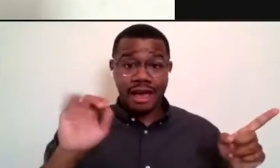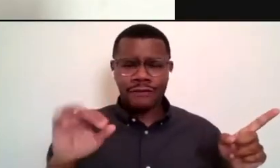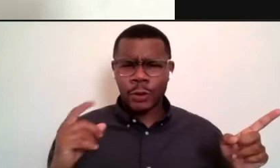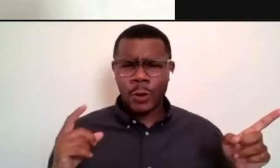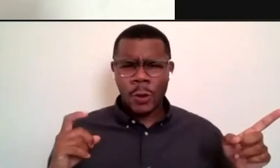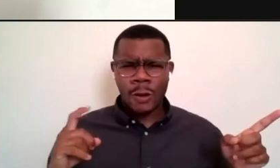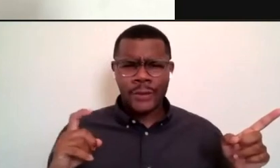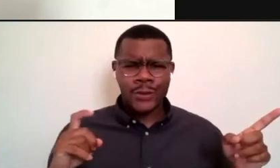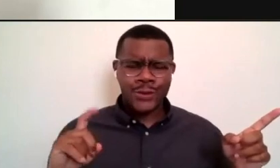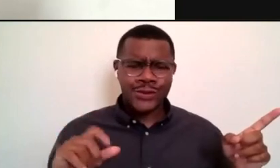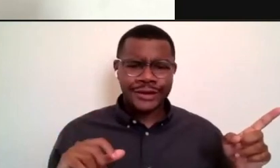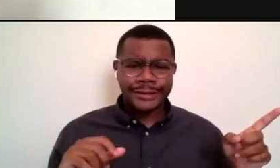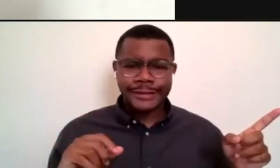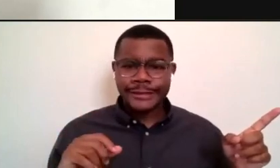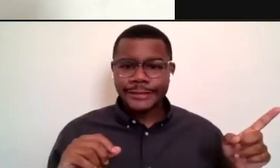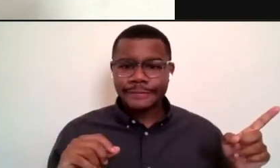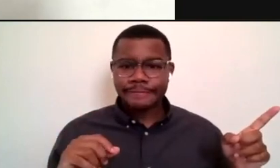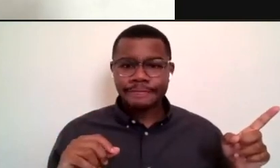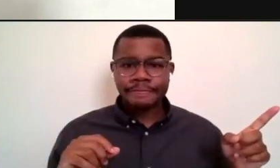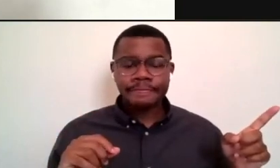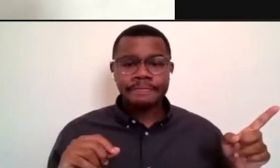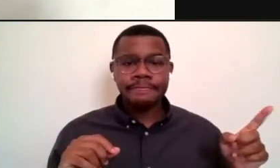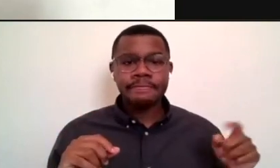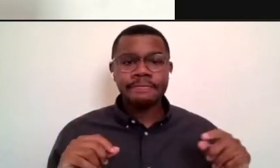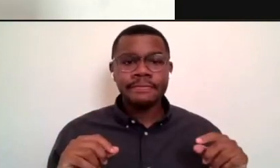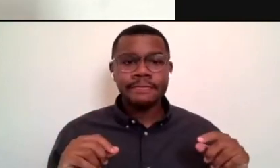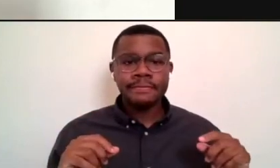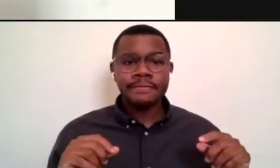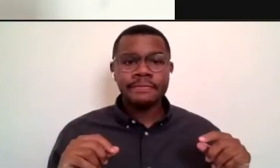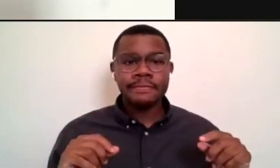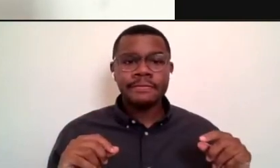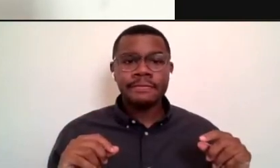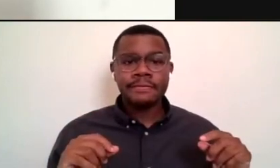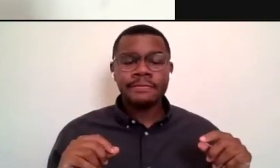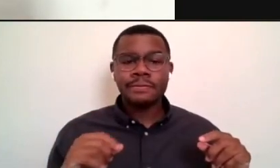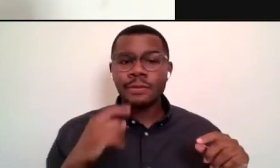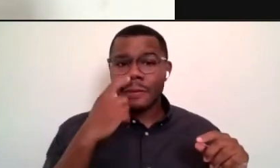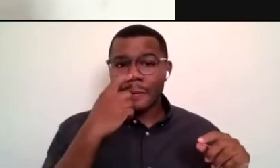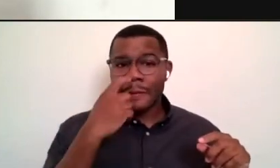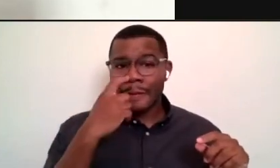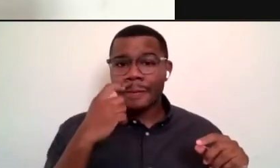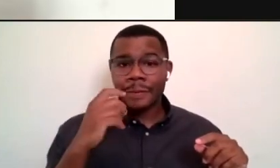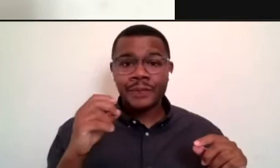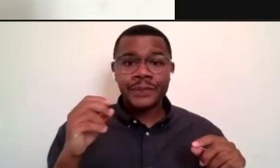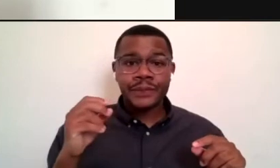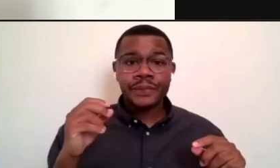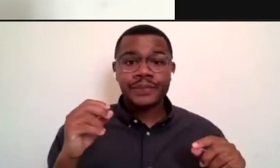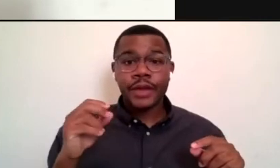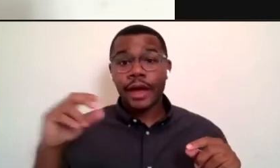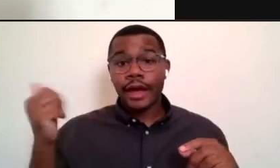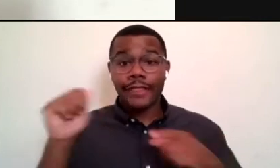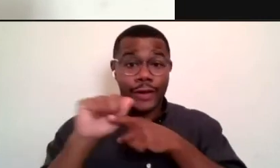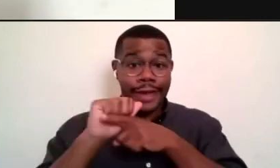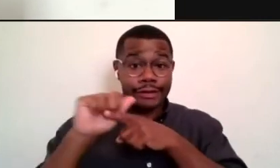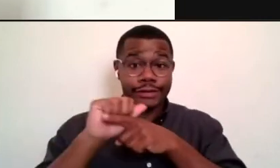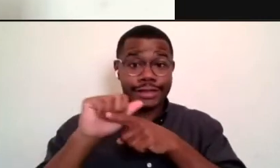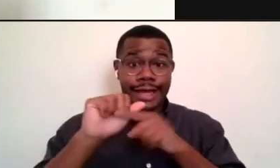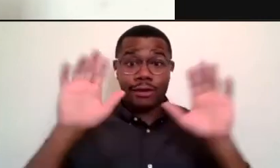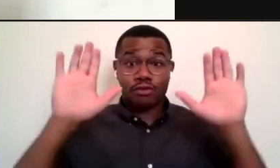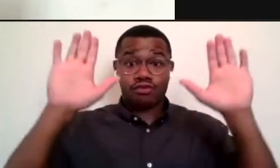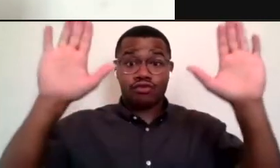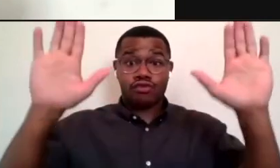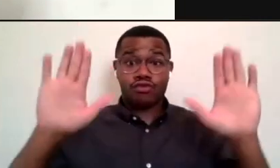one is great, and I think it's really great just for communities, not